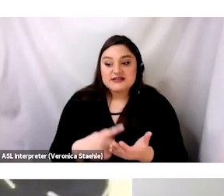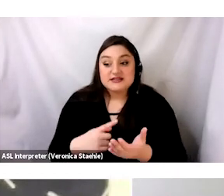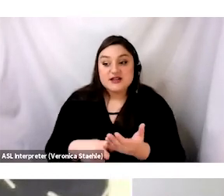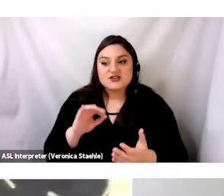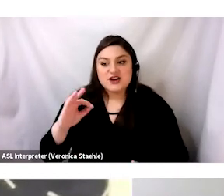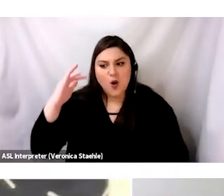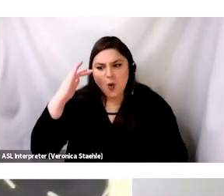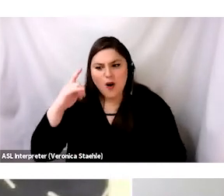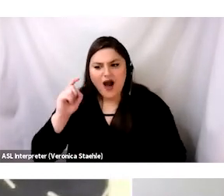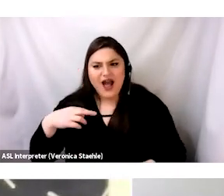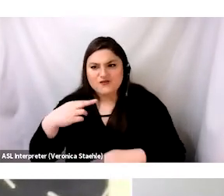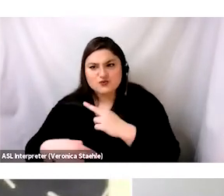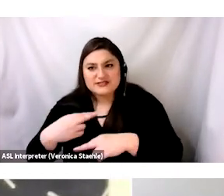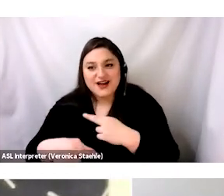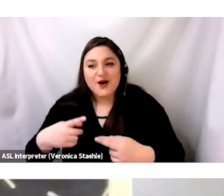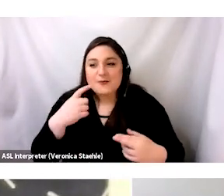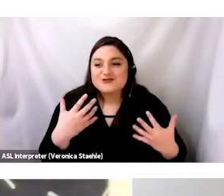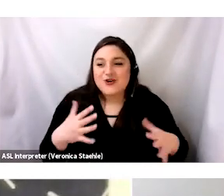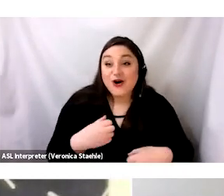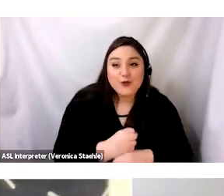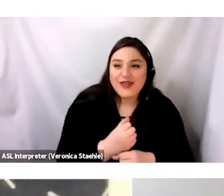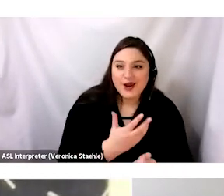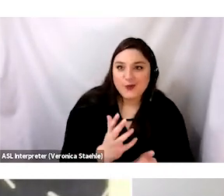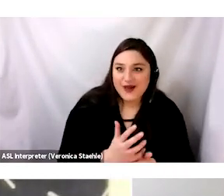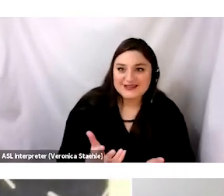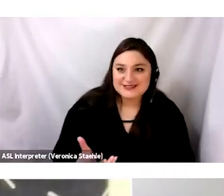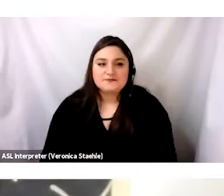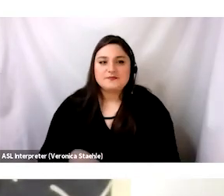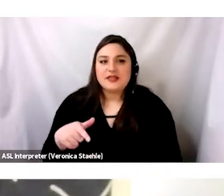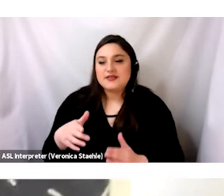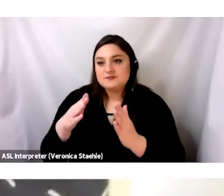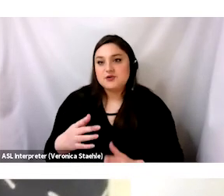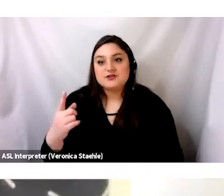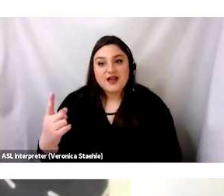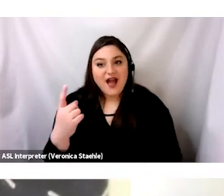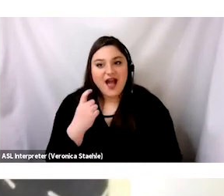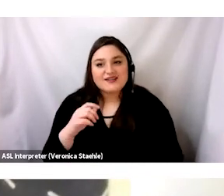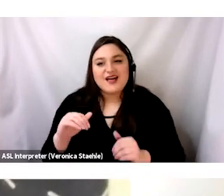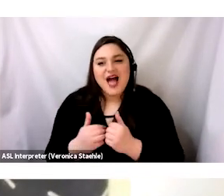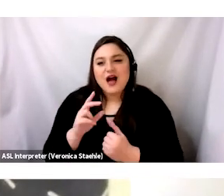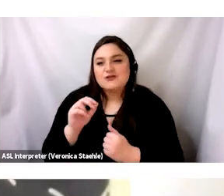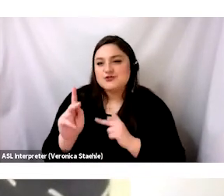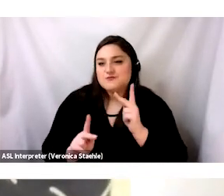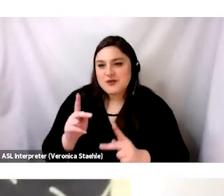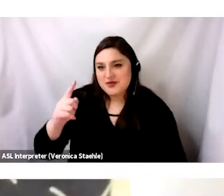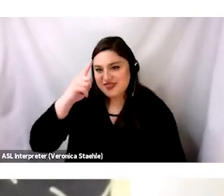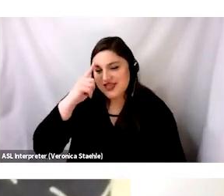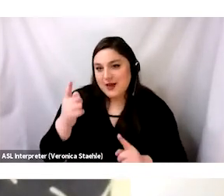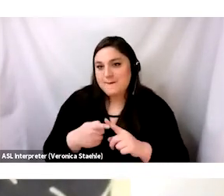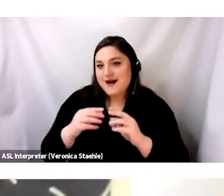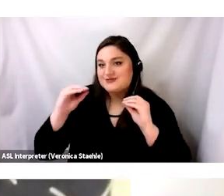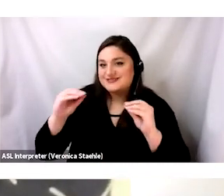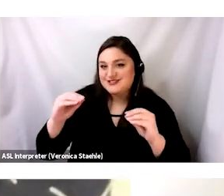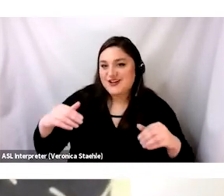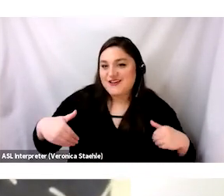this idea of needing to recycle because waste was created in the first place. This person wants to know, how do you folks think